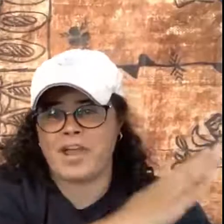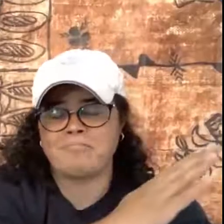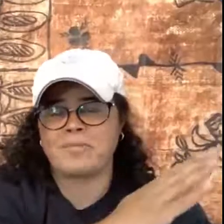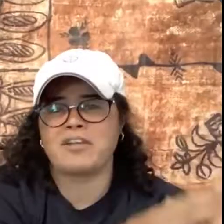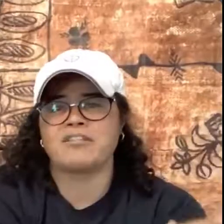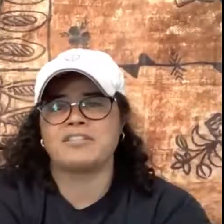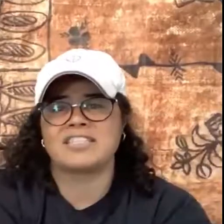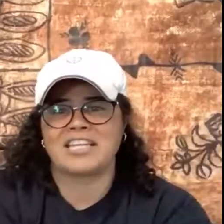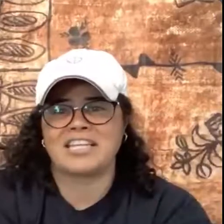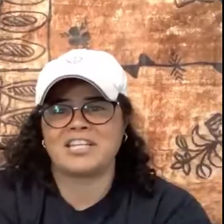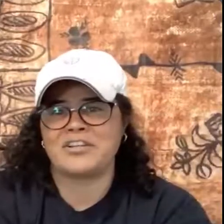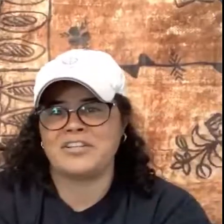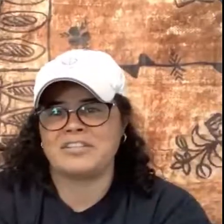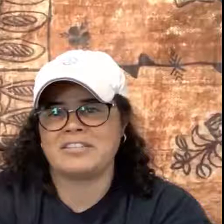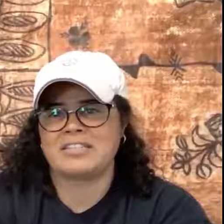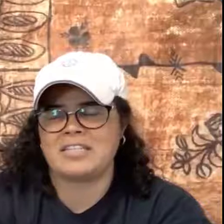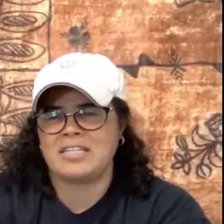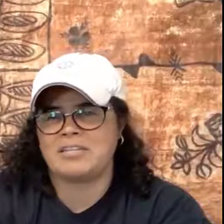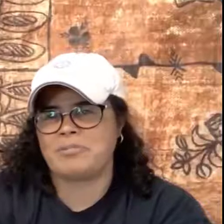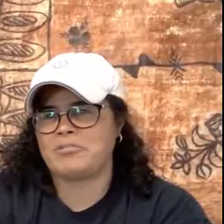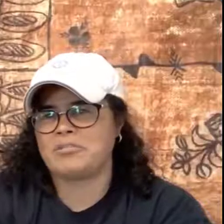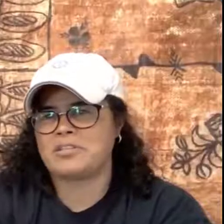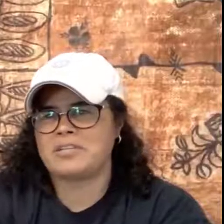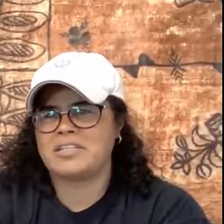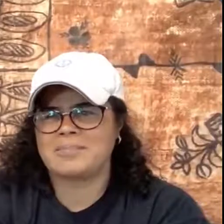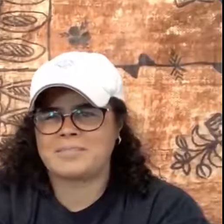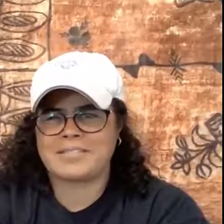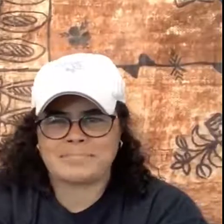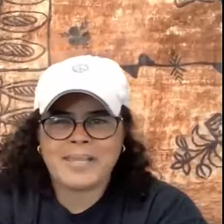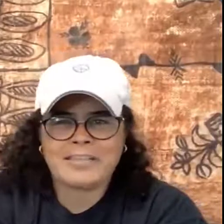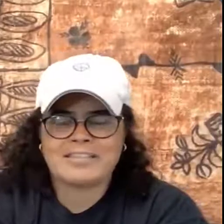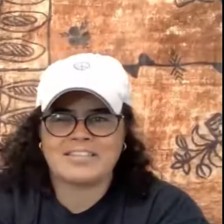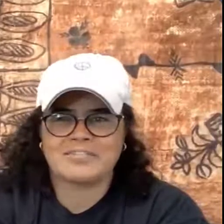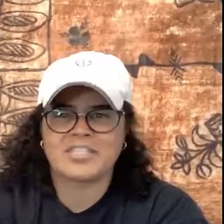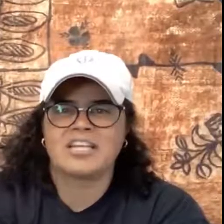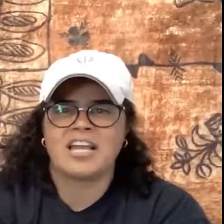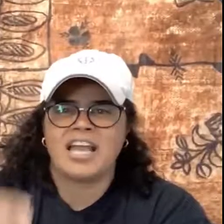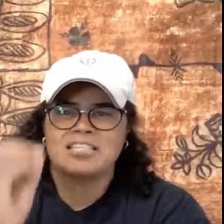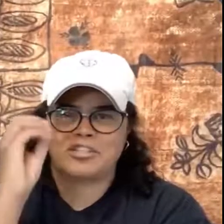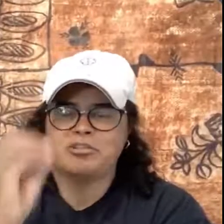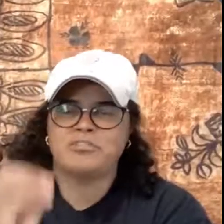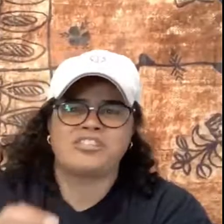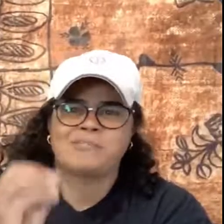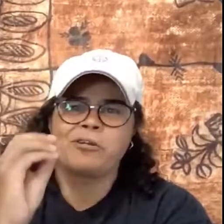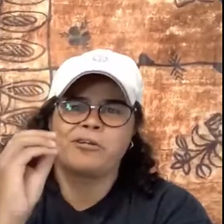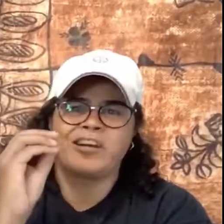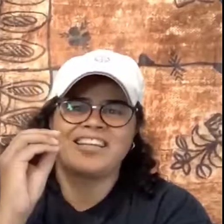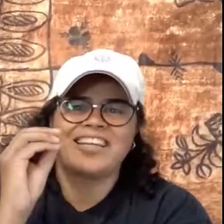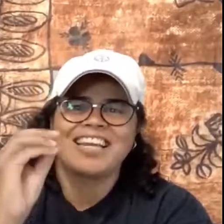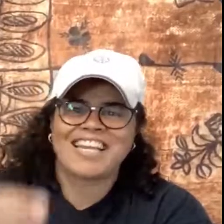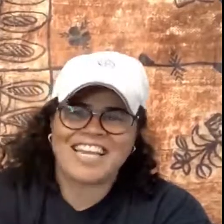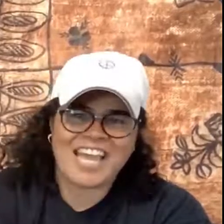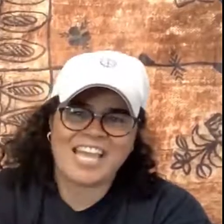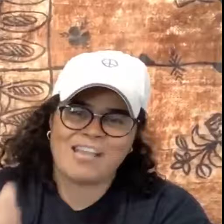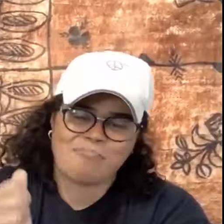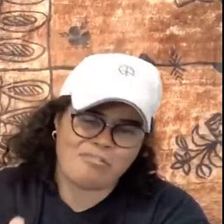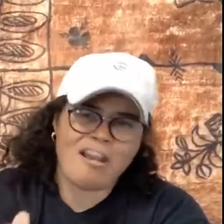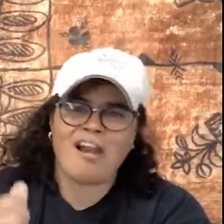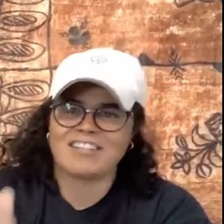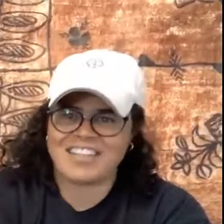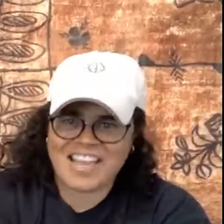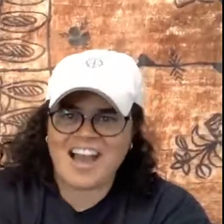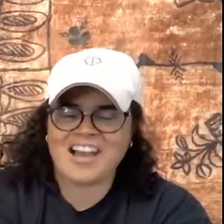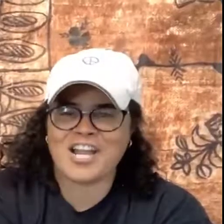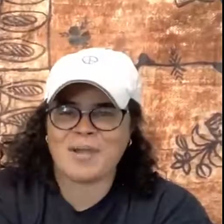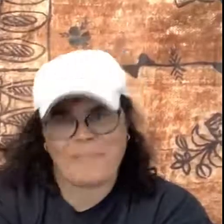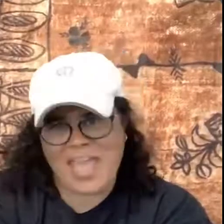his grandparents that he learned, but also his perspectives as a two-spirit, gay,